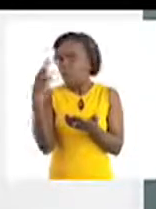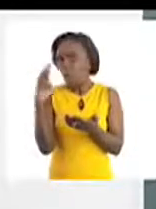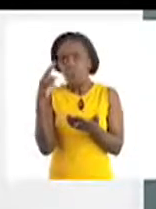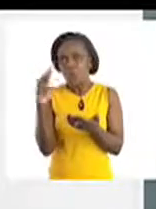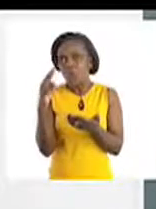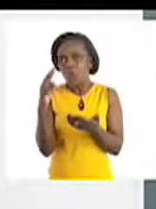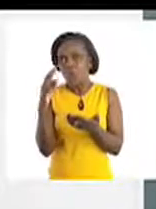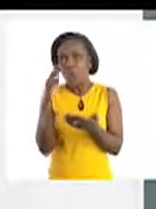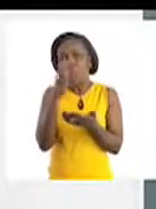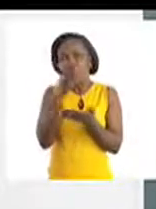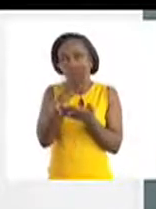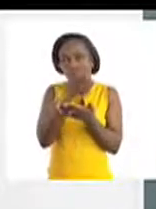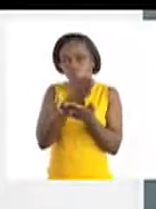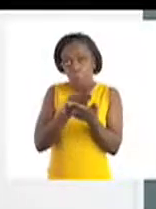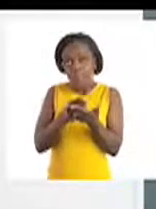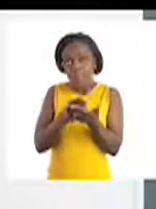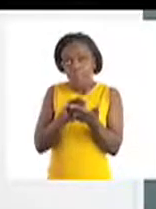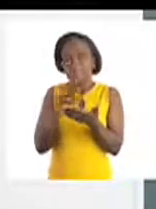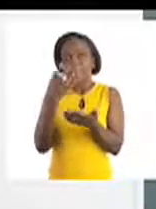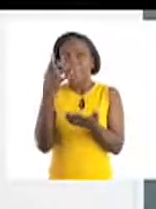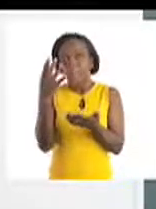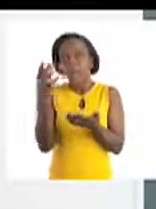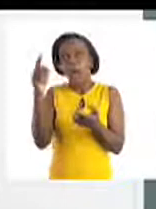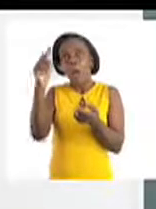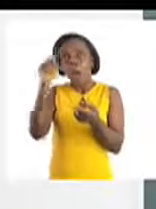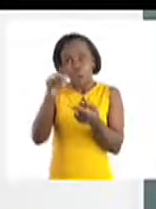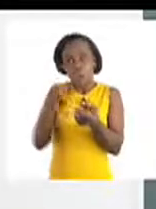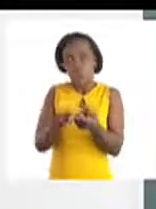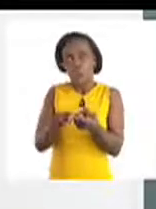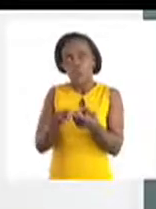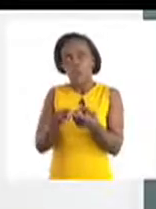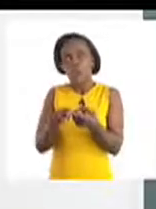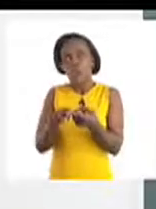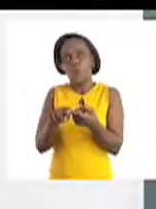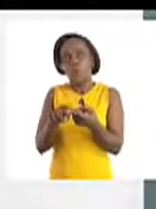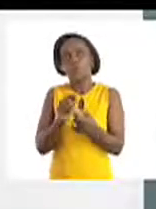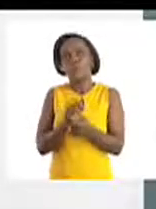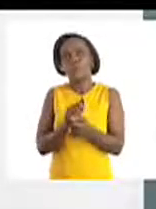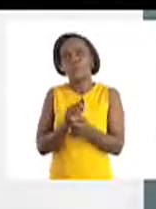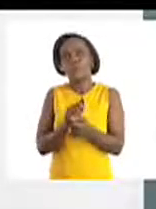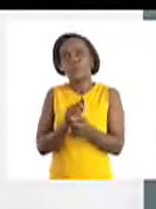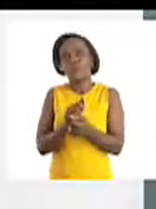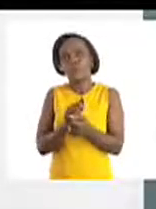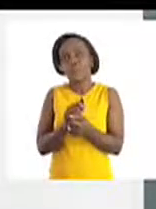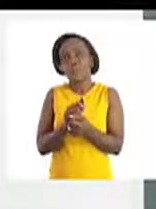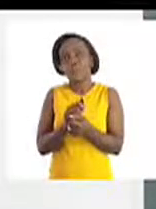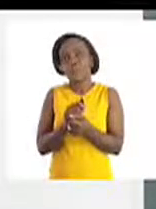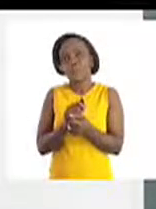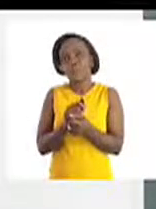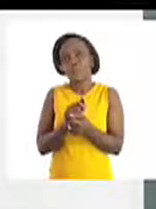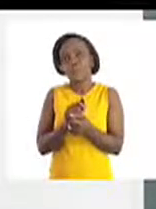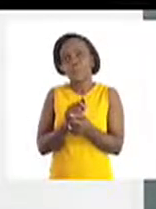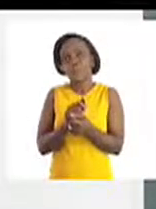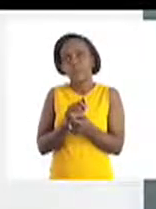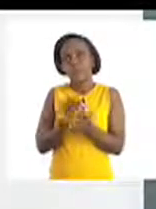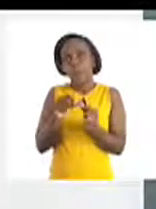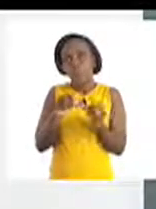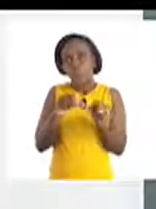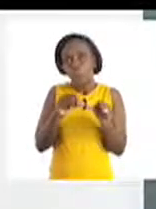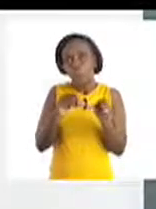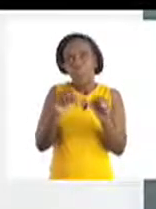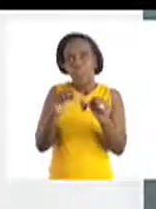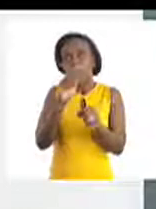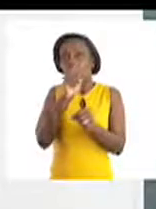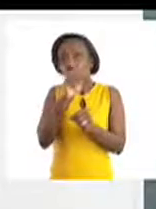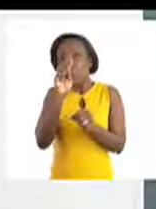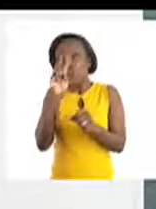I said it will be 1/4. Because we are now going to go to a o'clock when it's on the 12.